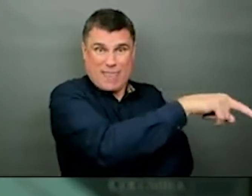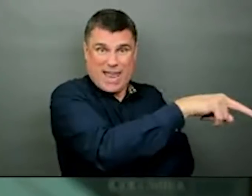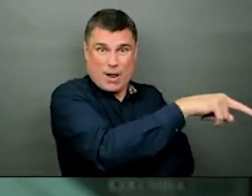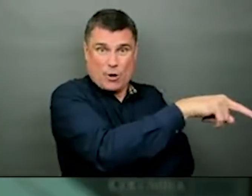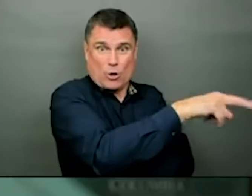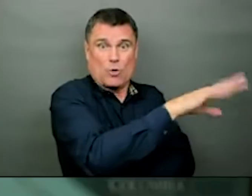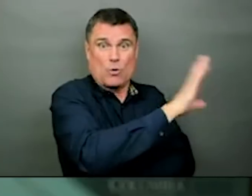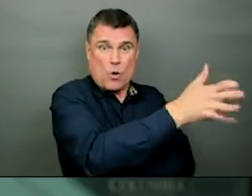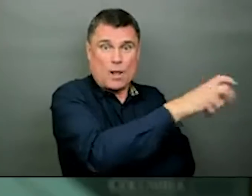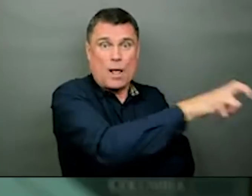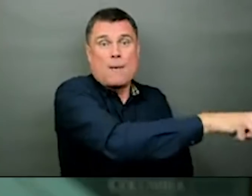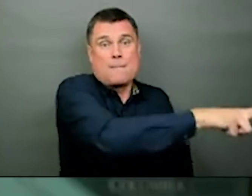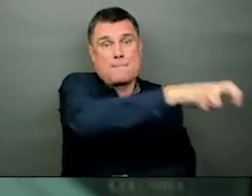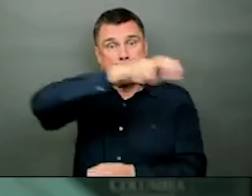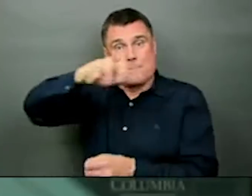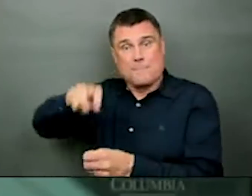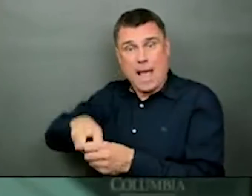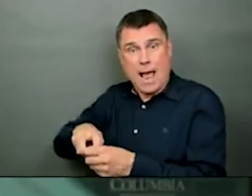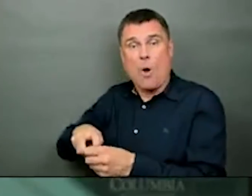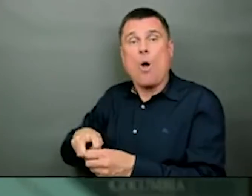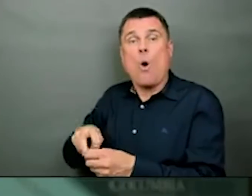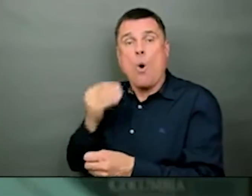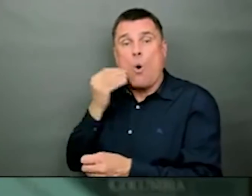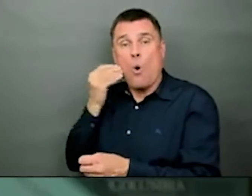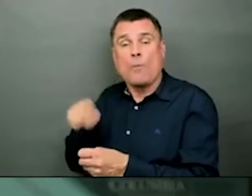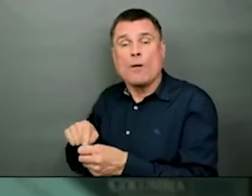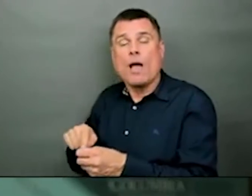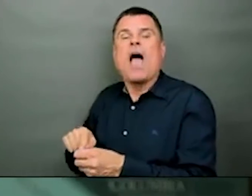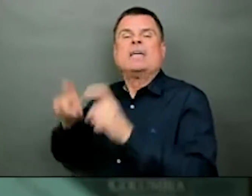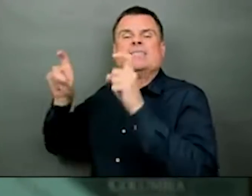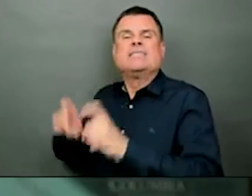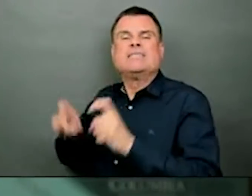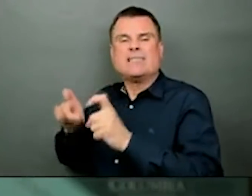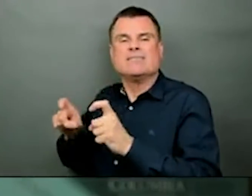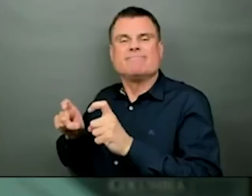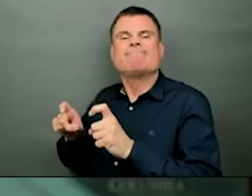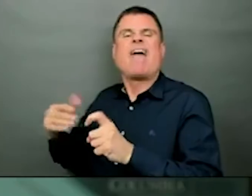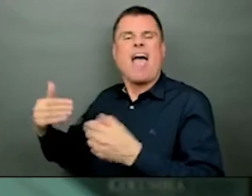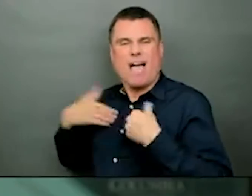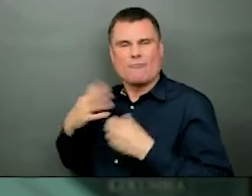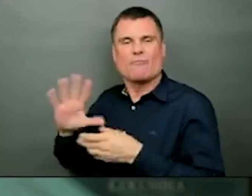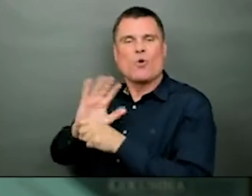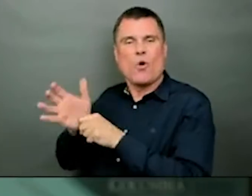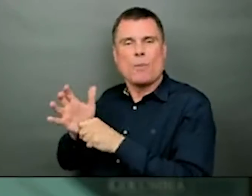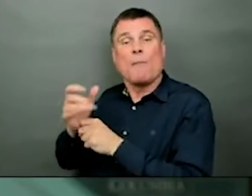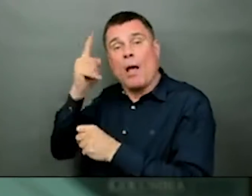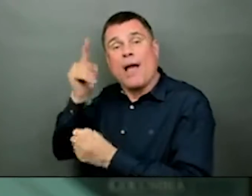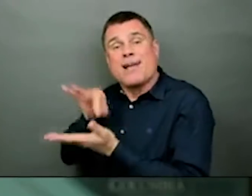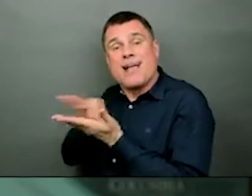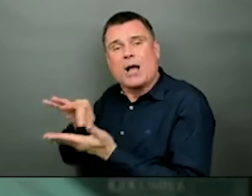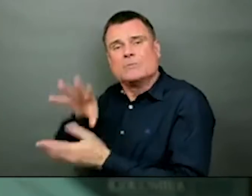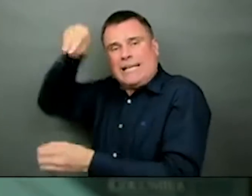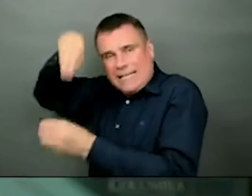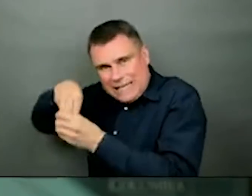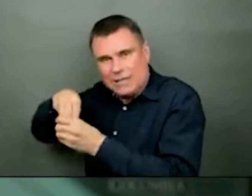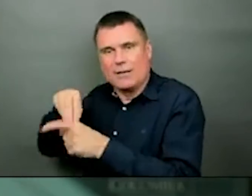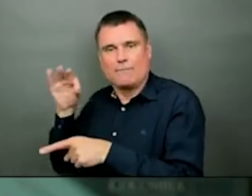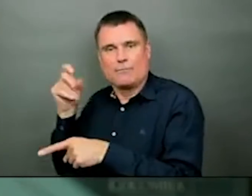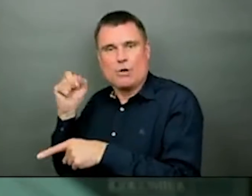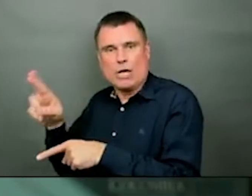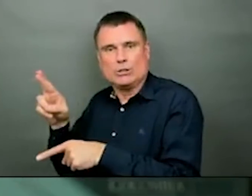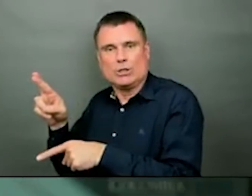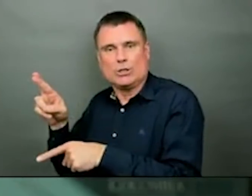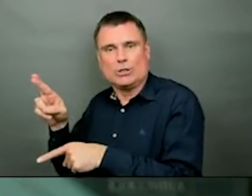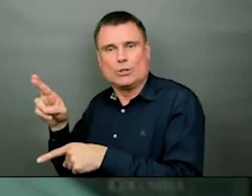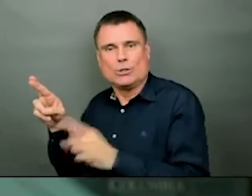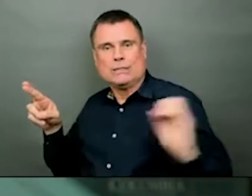of COVID-19, and the reduction in transmission there, that means 60 people who live in Whistler. They may not live in Whistler